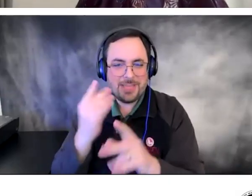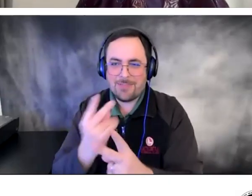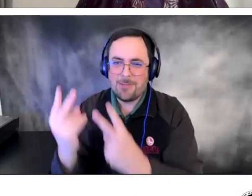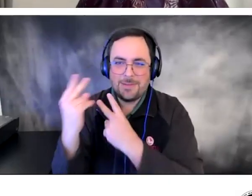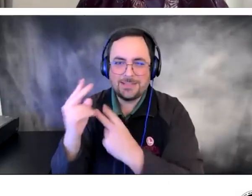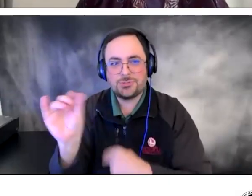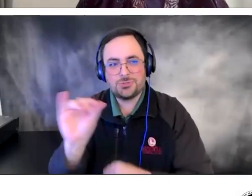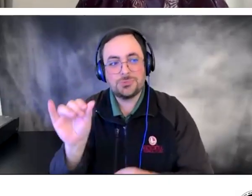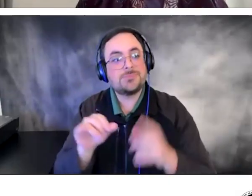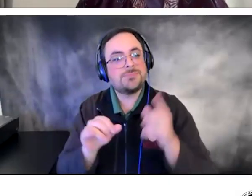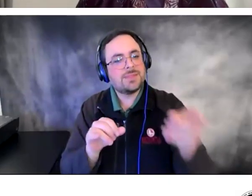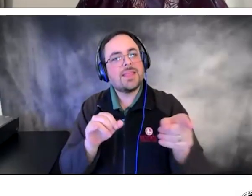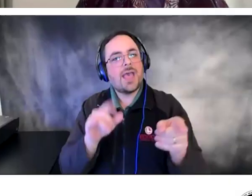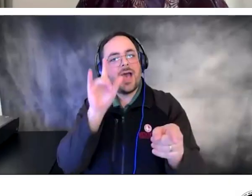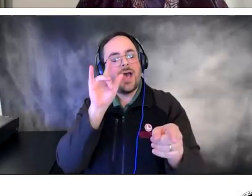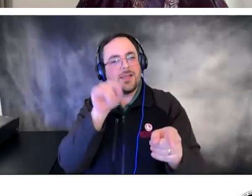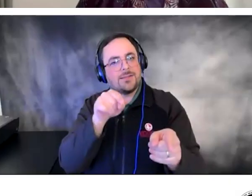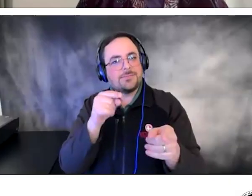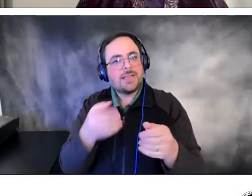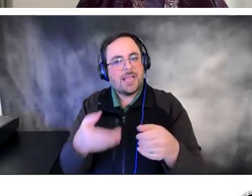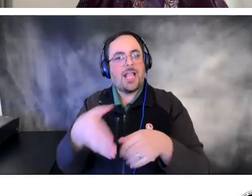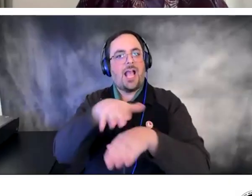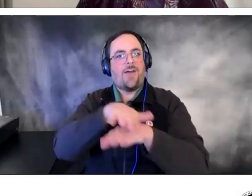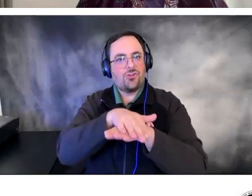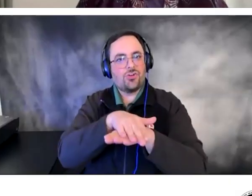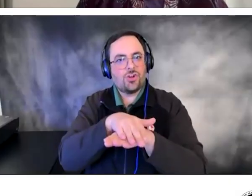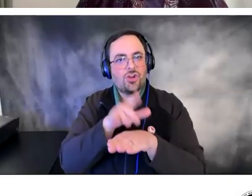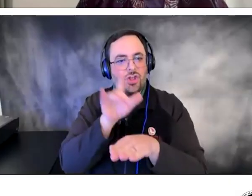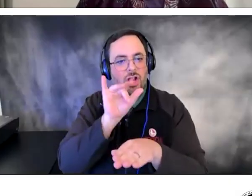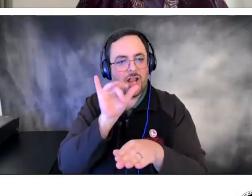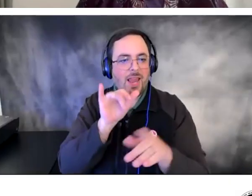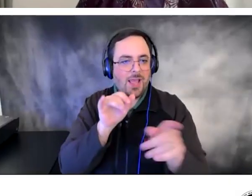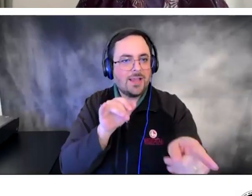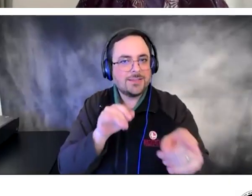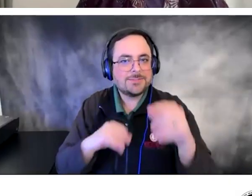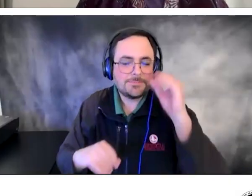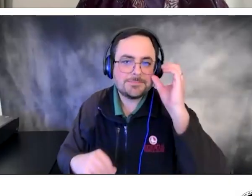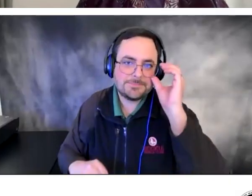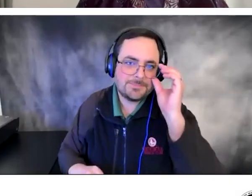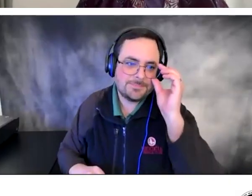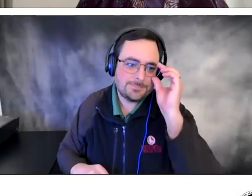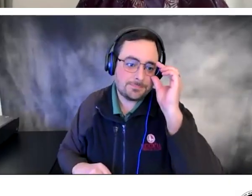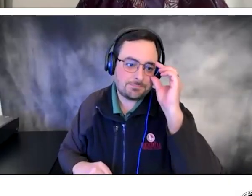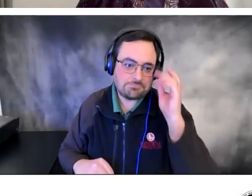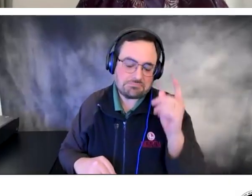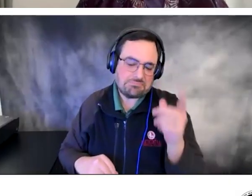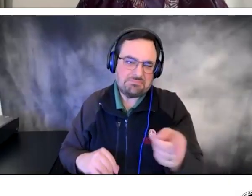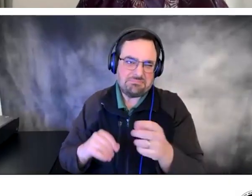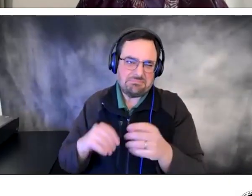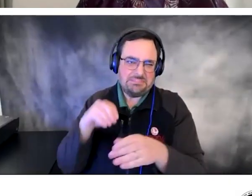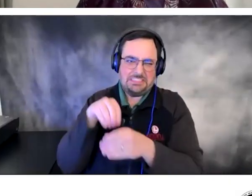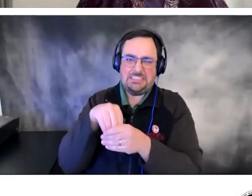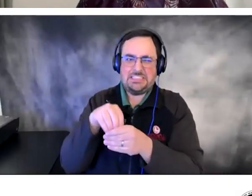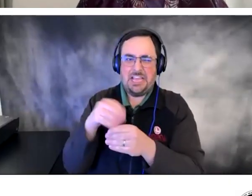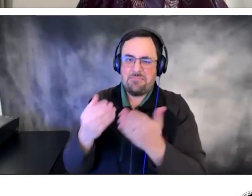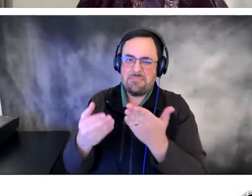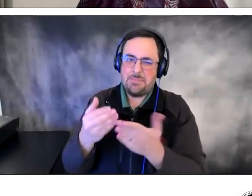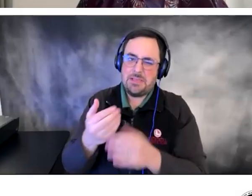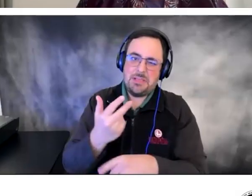books. So this is a cover of a blank experience book. It only has like